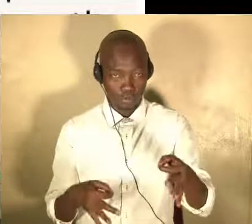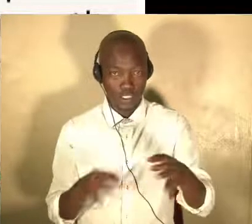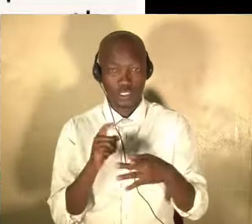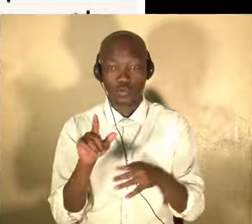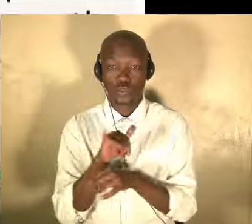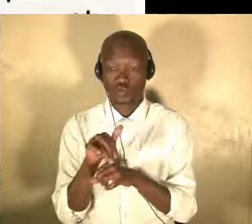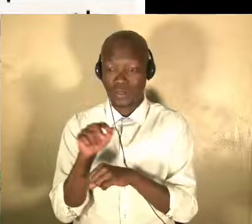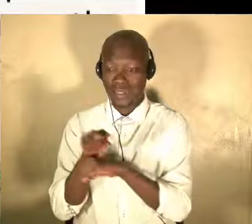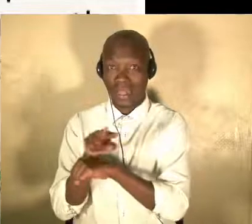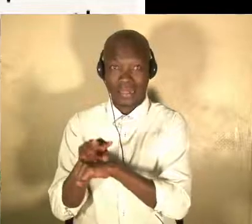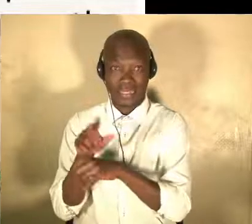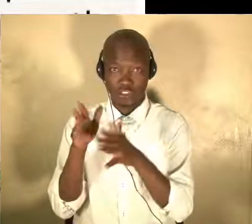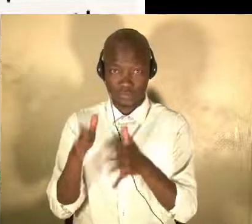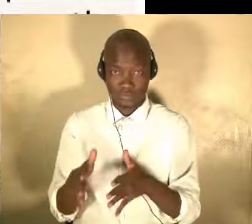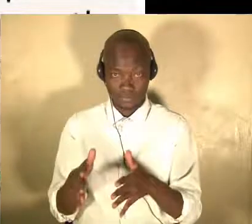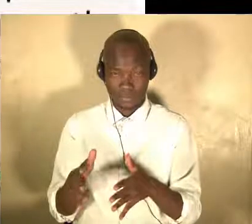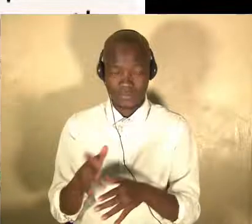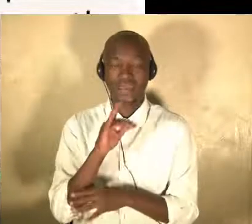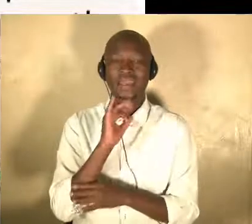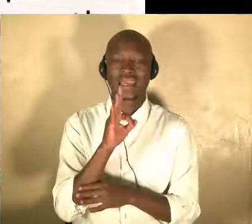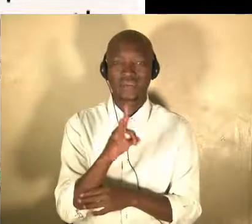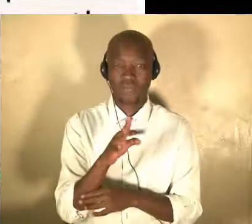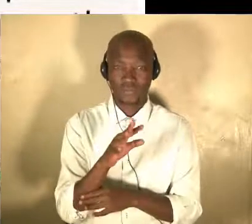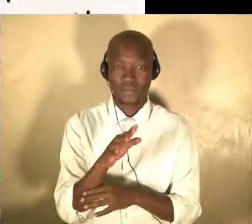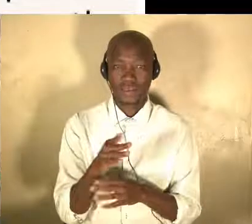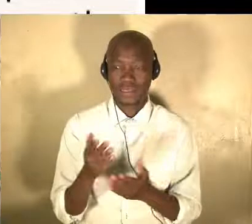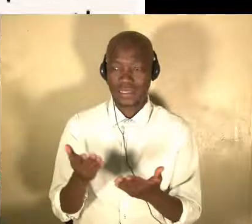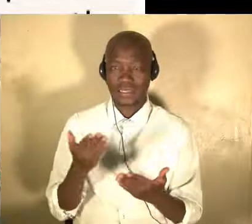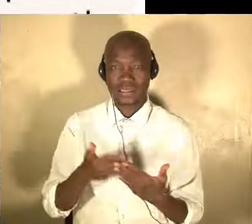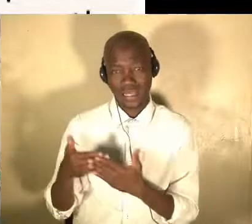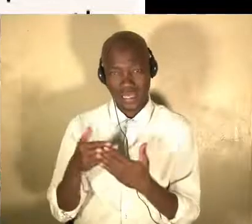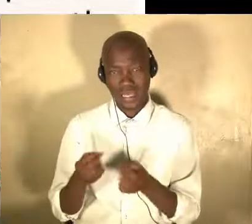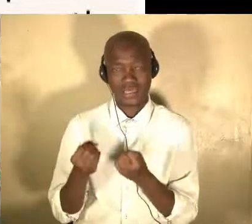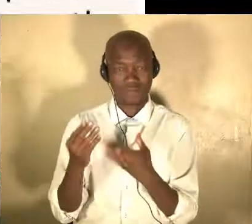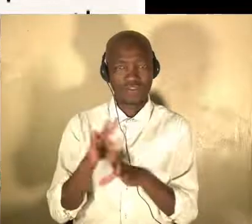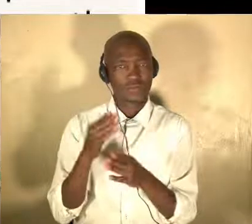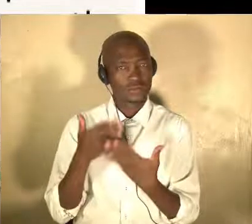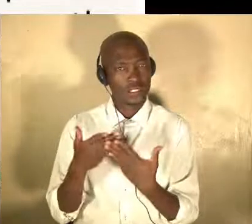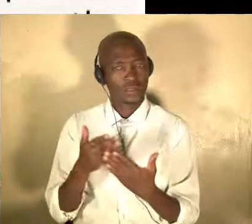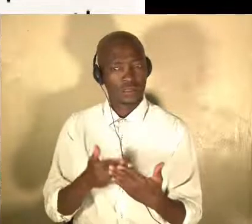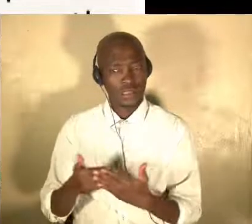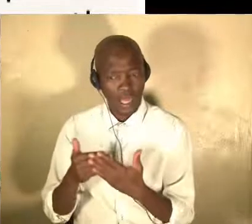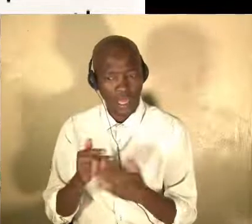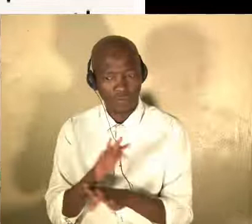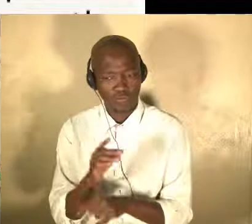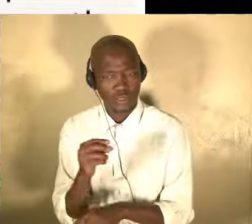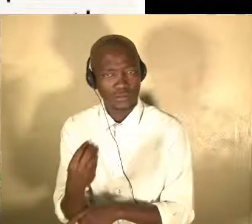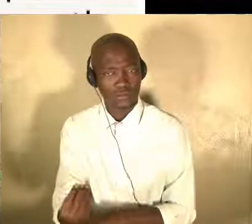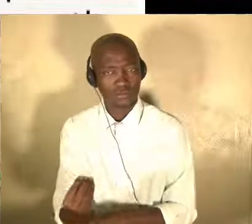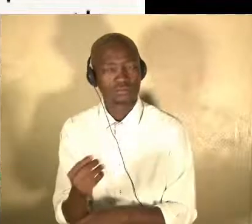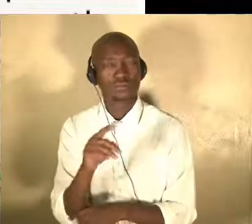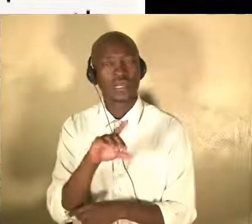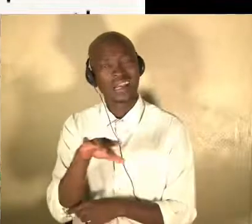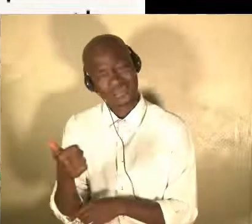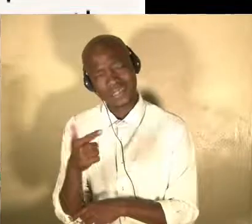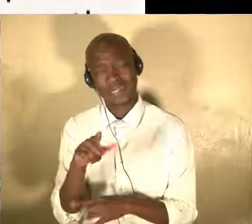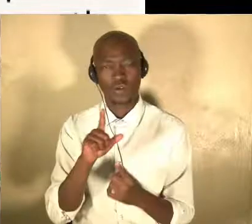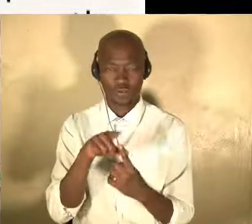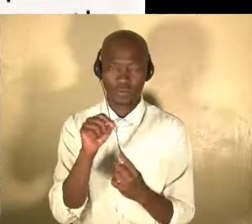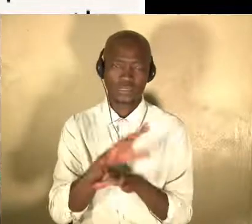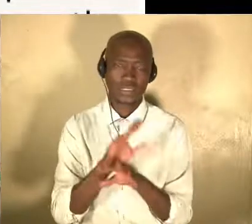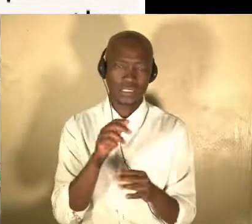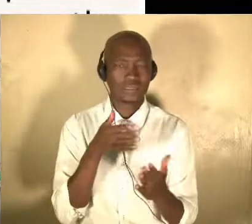if the caregivers are able to care for that child, then it's one other option that is